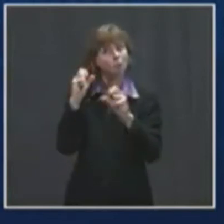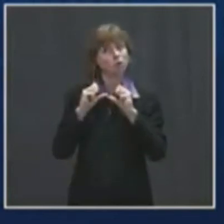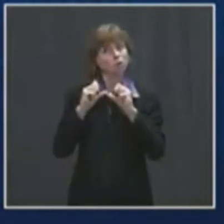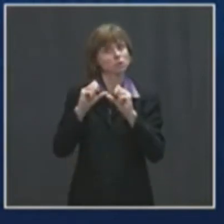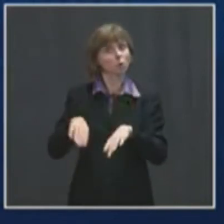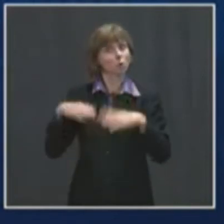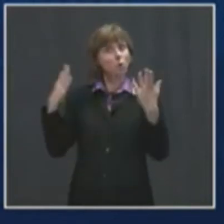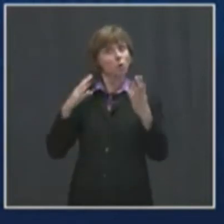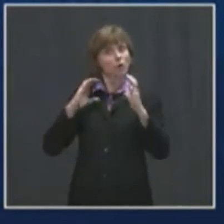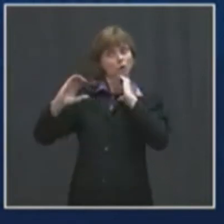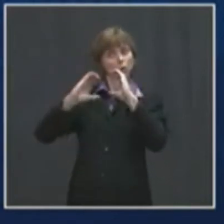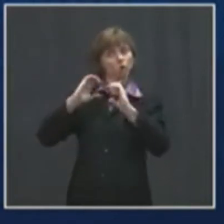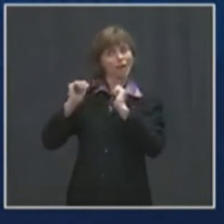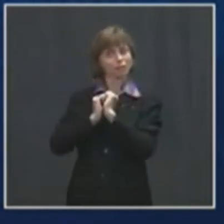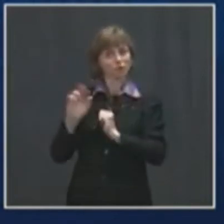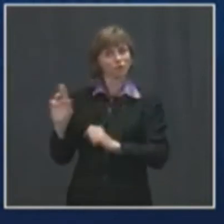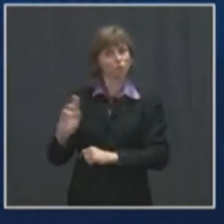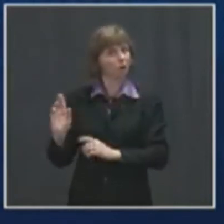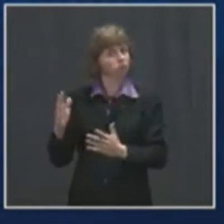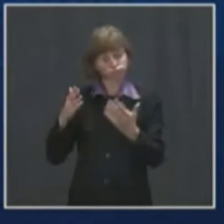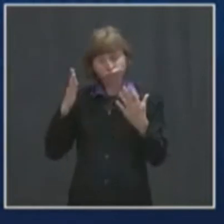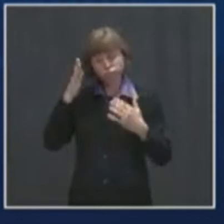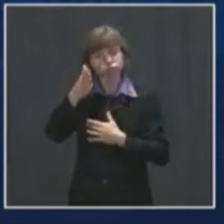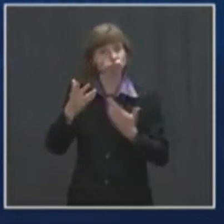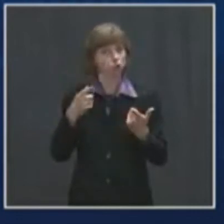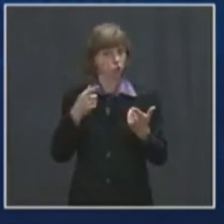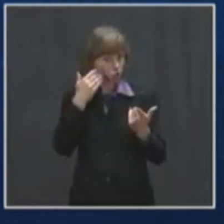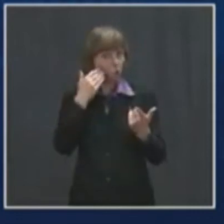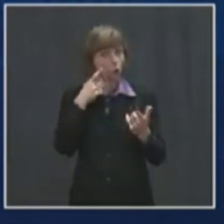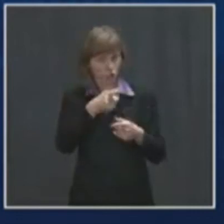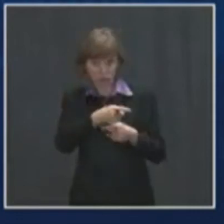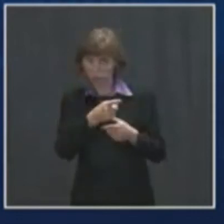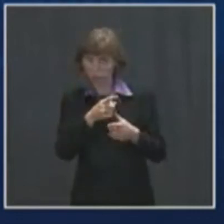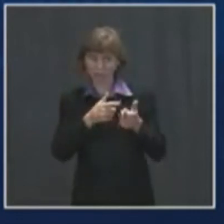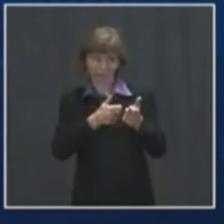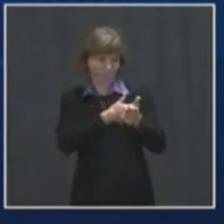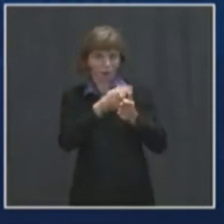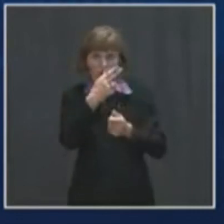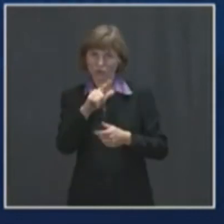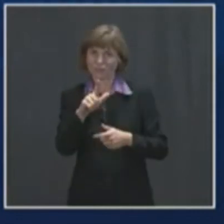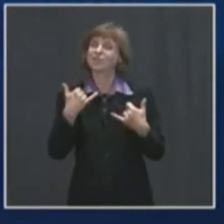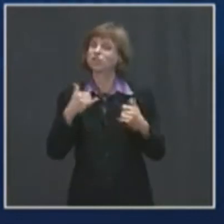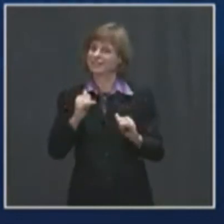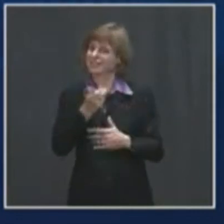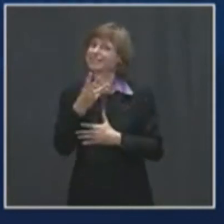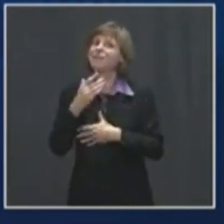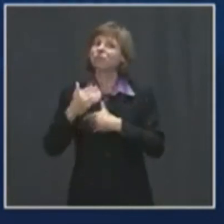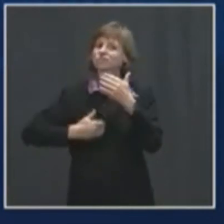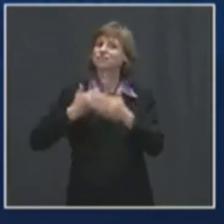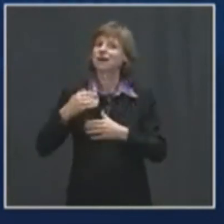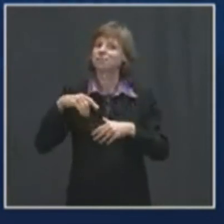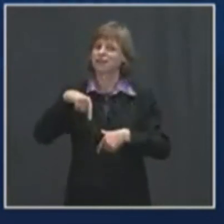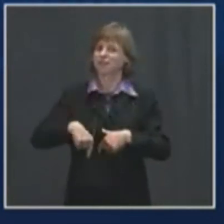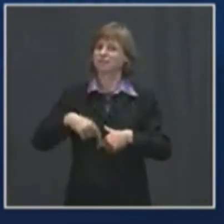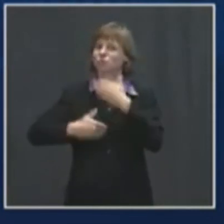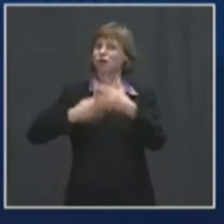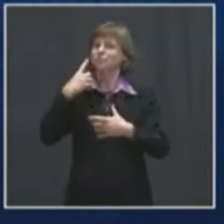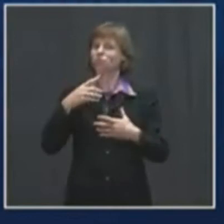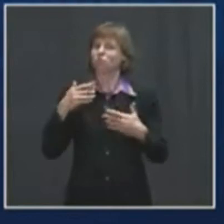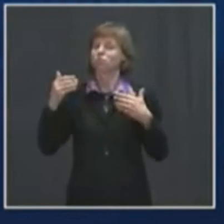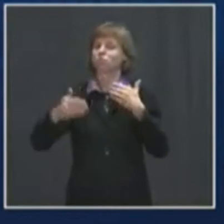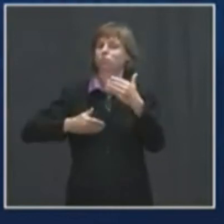with Republicans in the days ahead. As you know from covering the Hill, there's still several steps in the process here to move it forward. We saw even